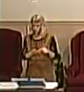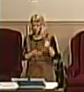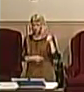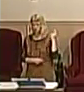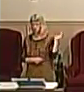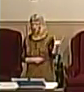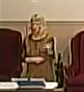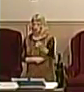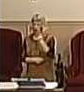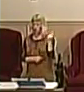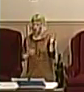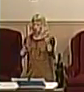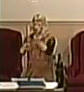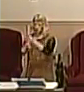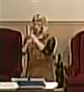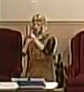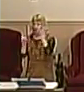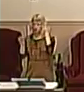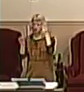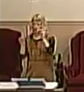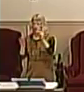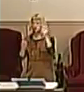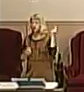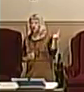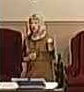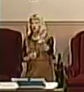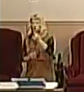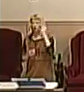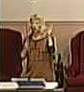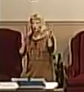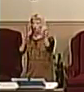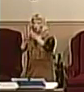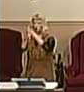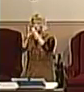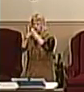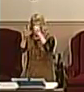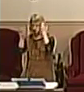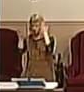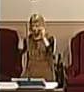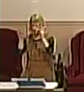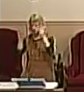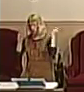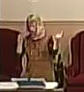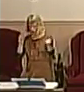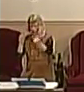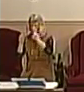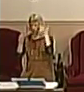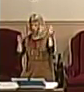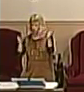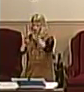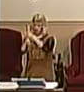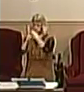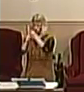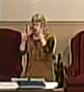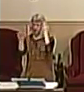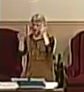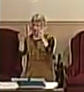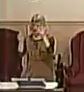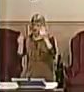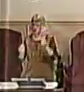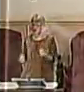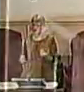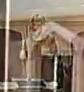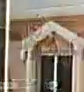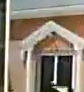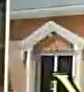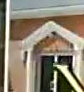Pennsylvania, 315 40th Street in the Highland Park section of the city. Dr. Gary G. Dull and the Family of Faith welcomes you to Sunday school at